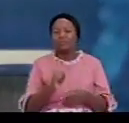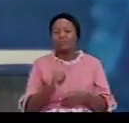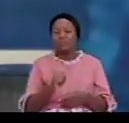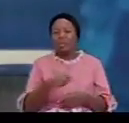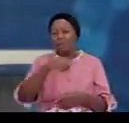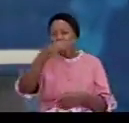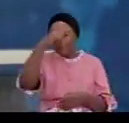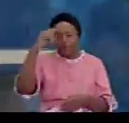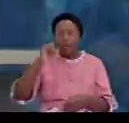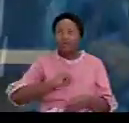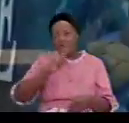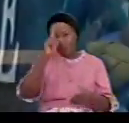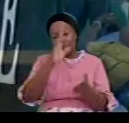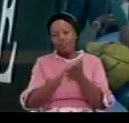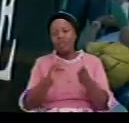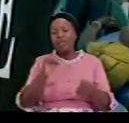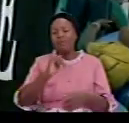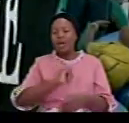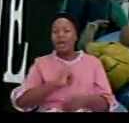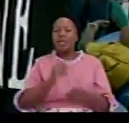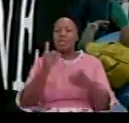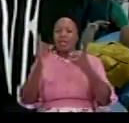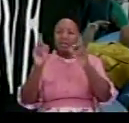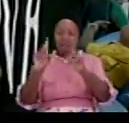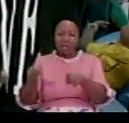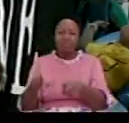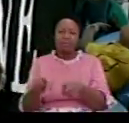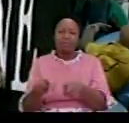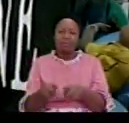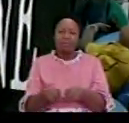Because I believe, I come.